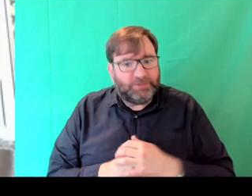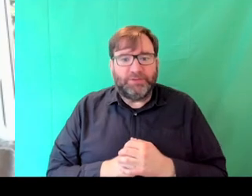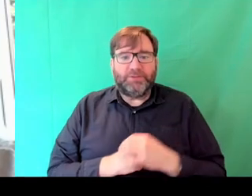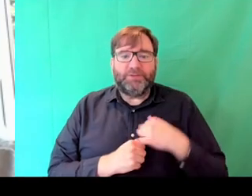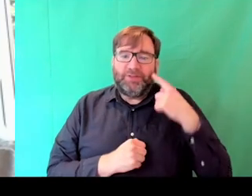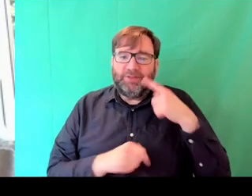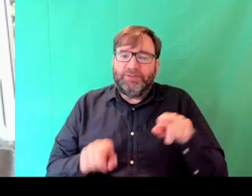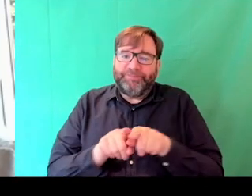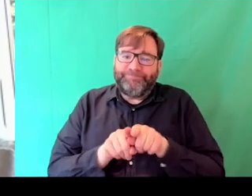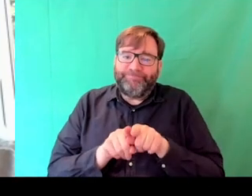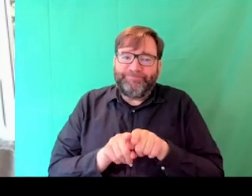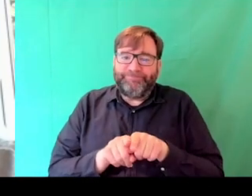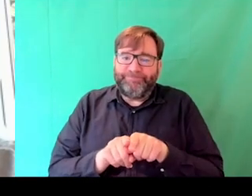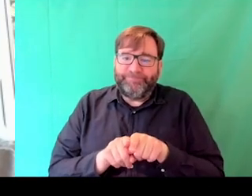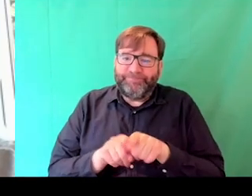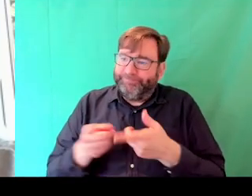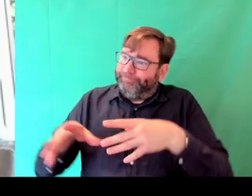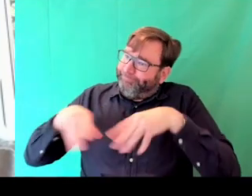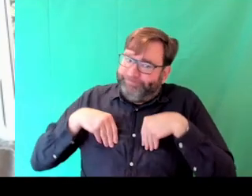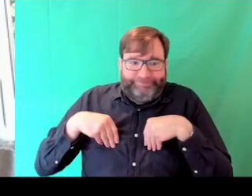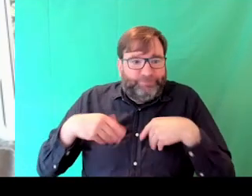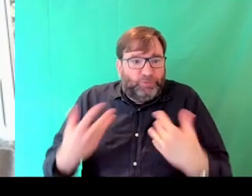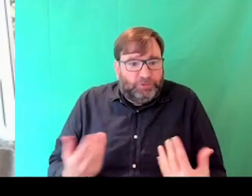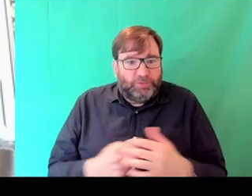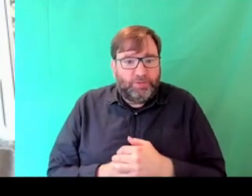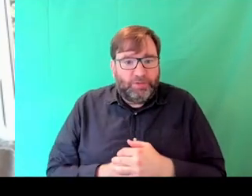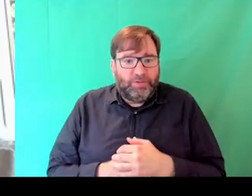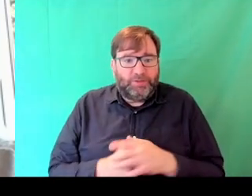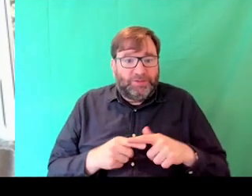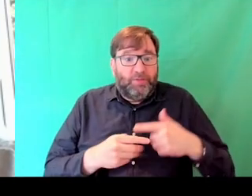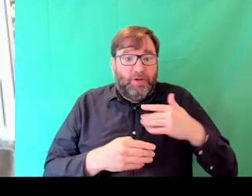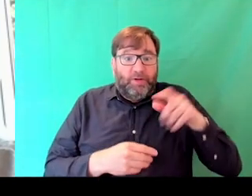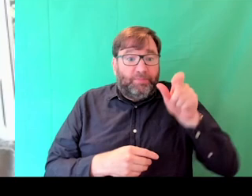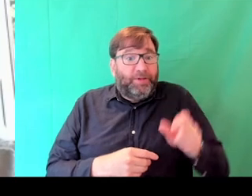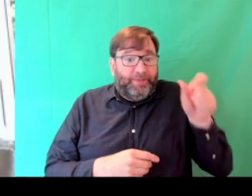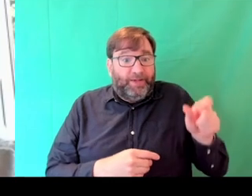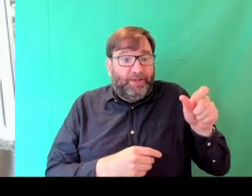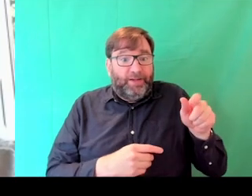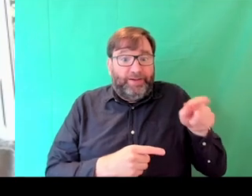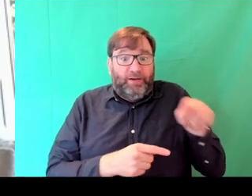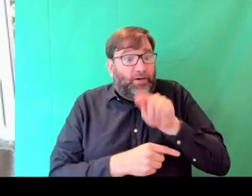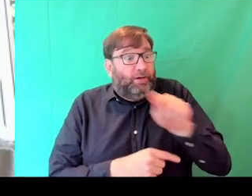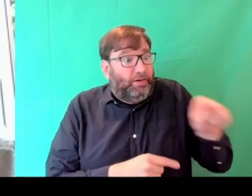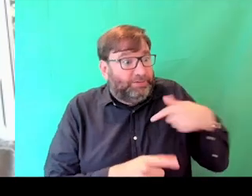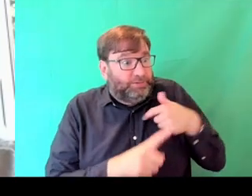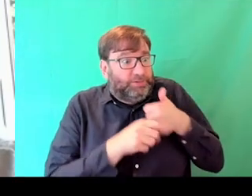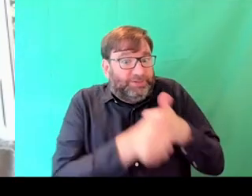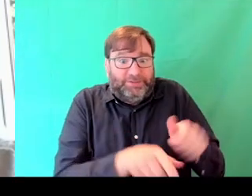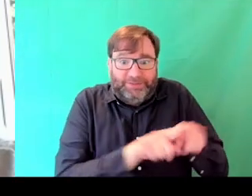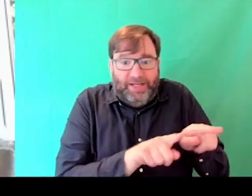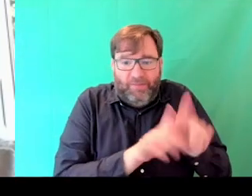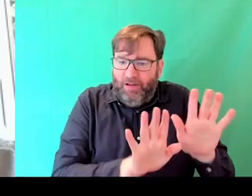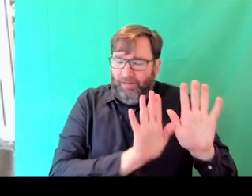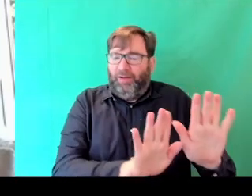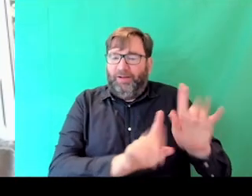treat people with equality and care, I think that's what really matters the most. And something at BP that I'm very,